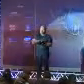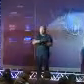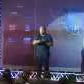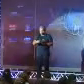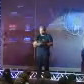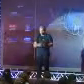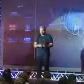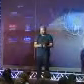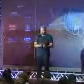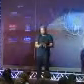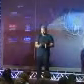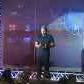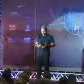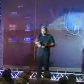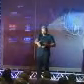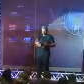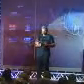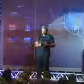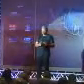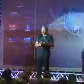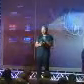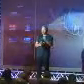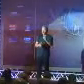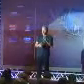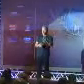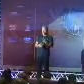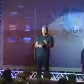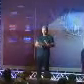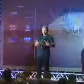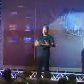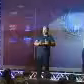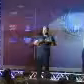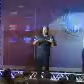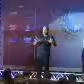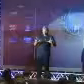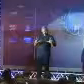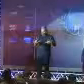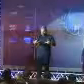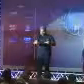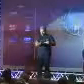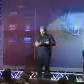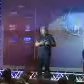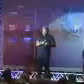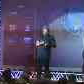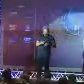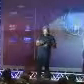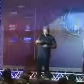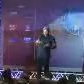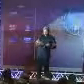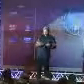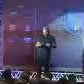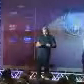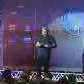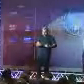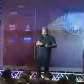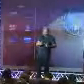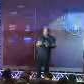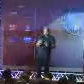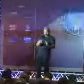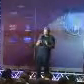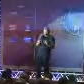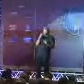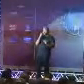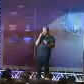It's open telephonies. It's open certification, where the